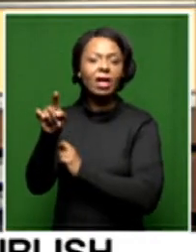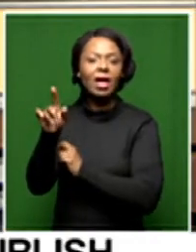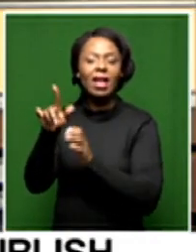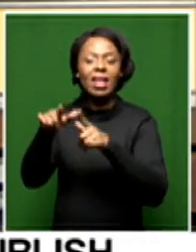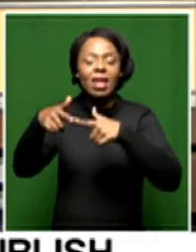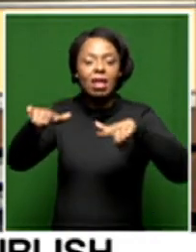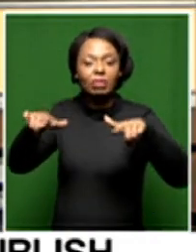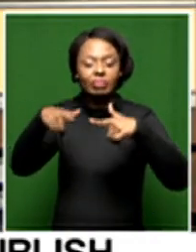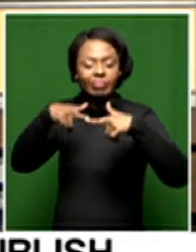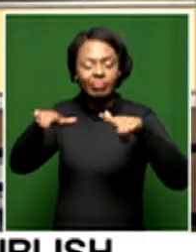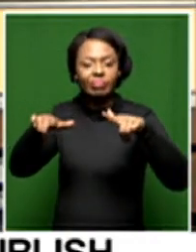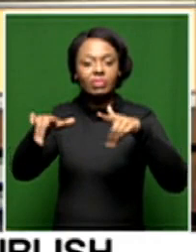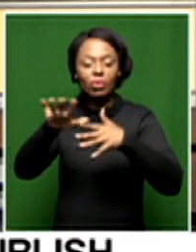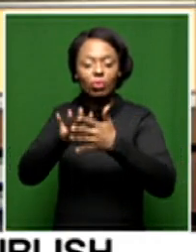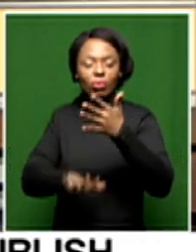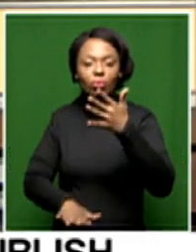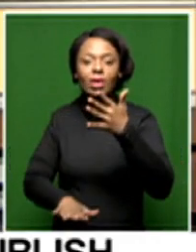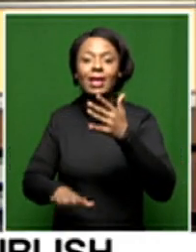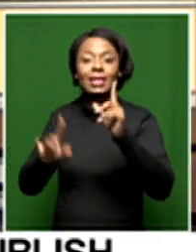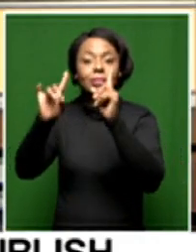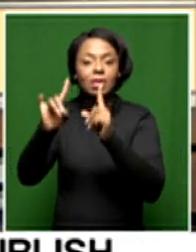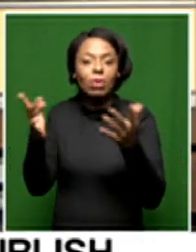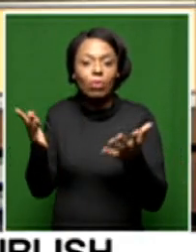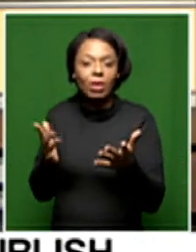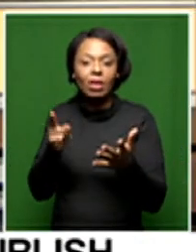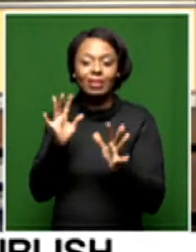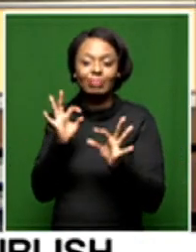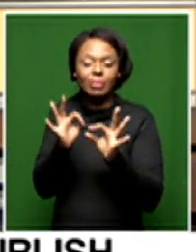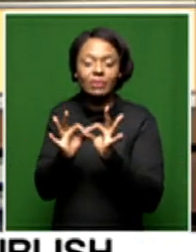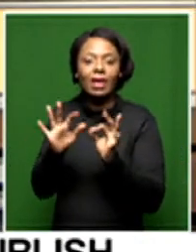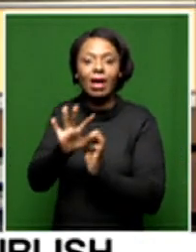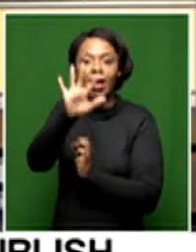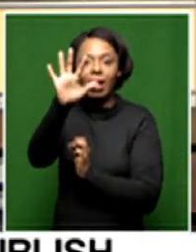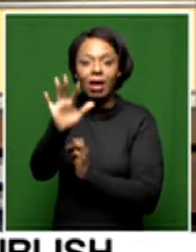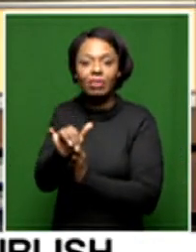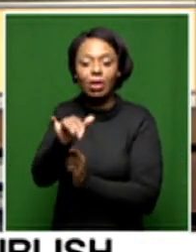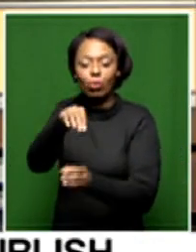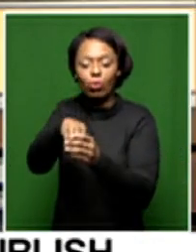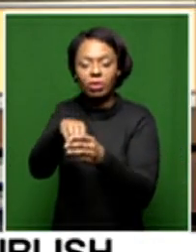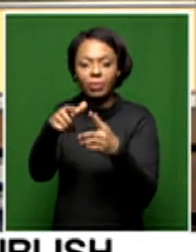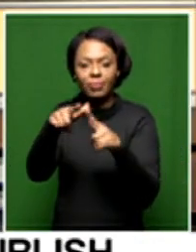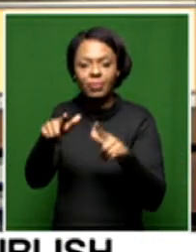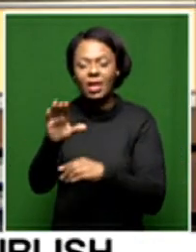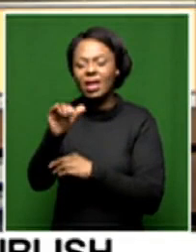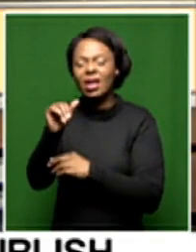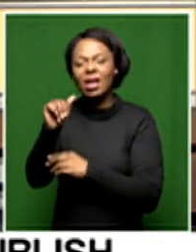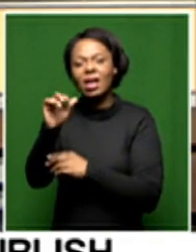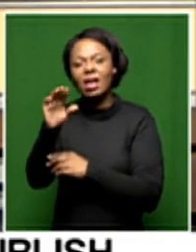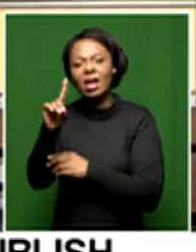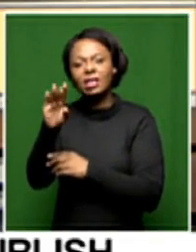literacy, and especially in the African context. So, what really propelled Cadbury to be a part of this initiative?